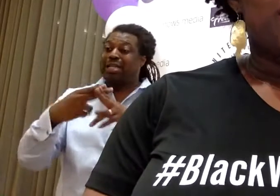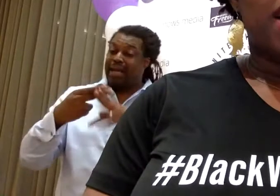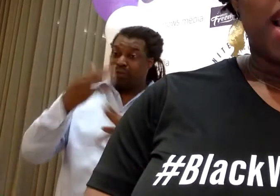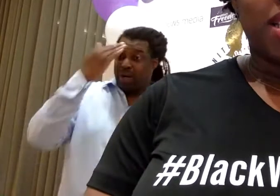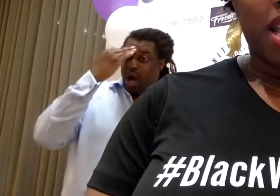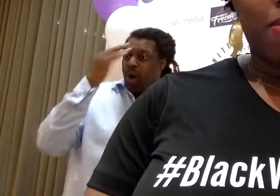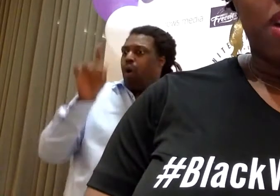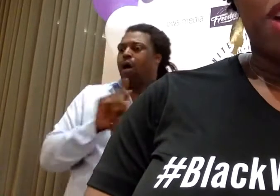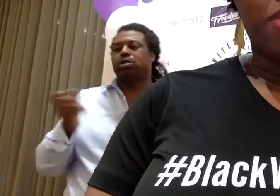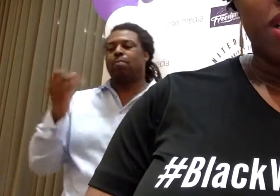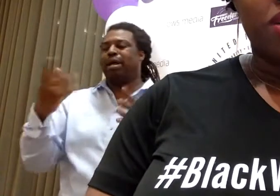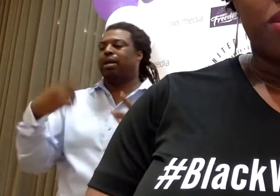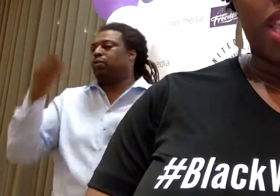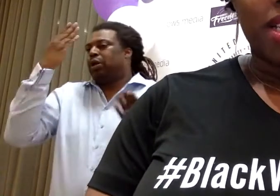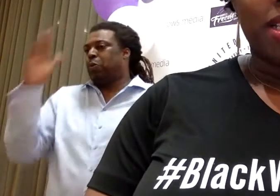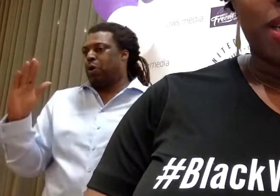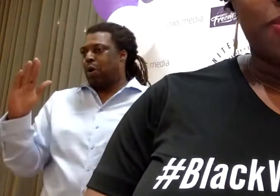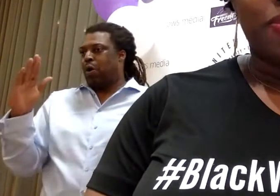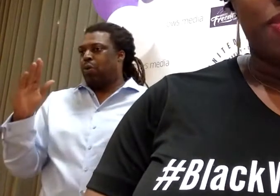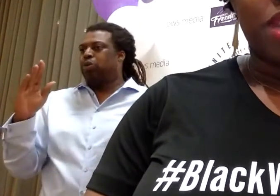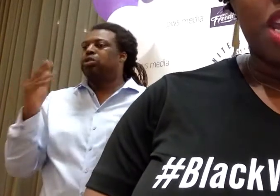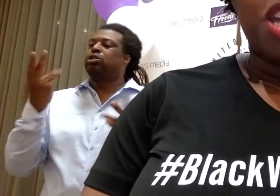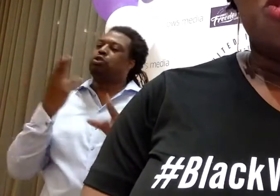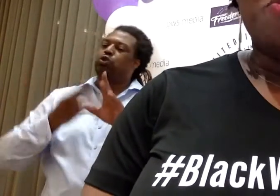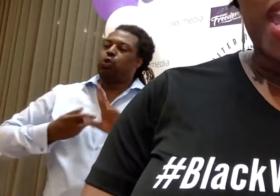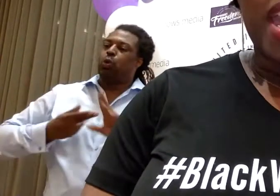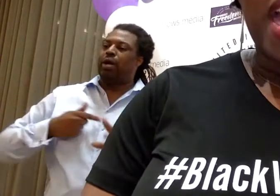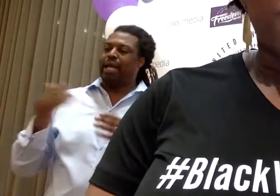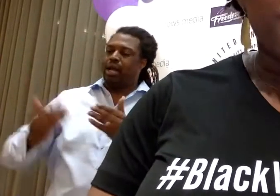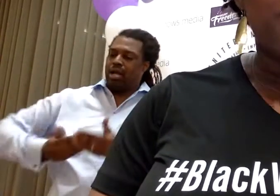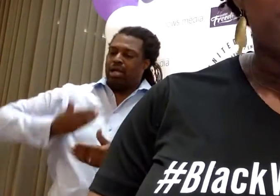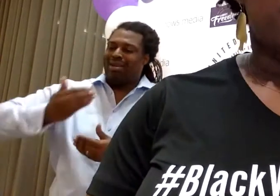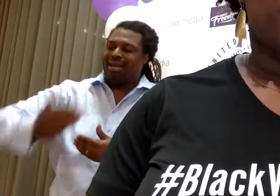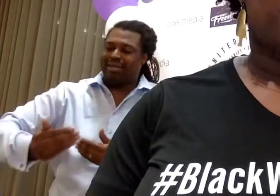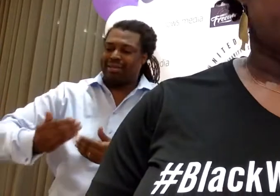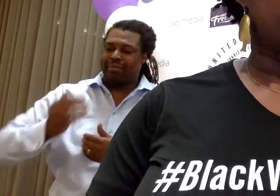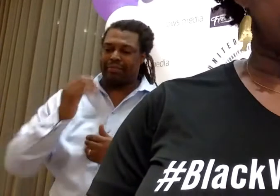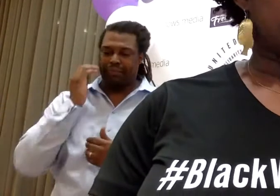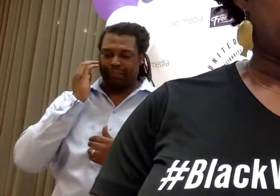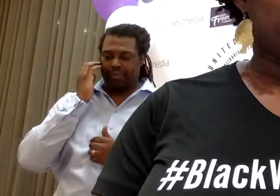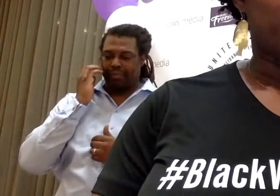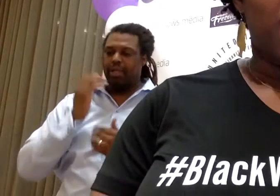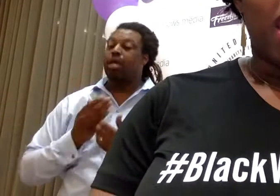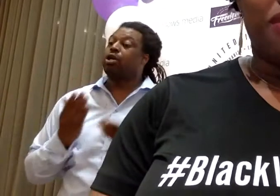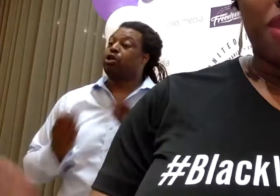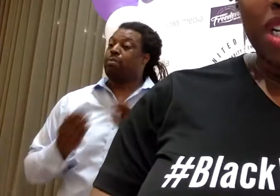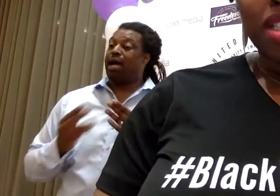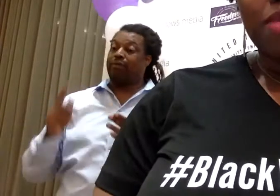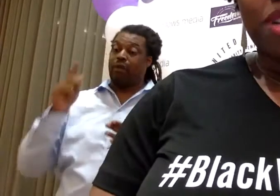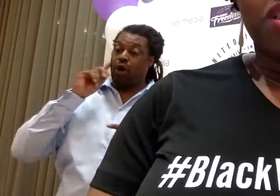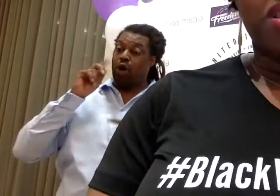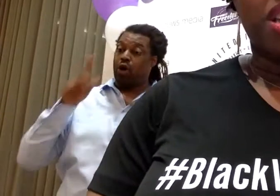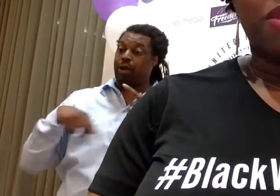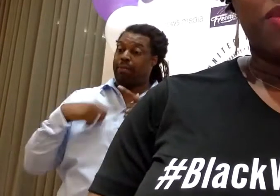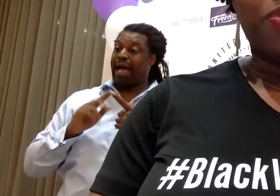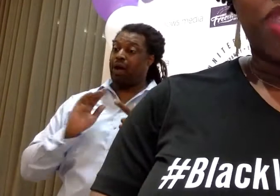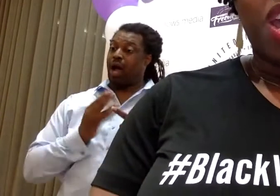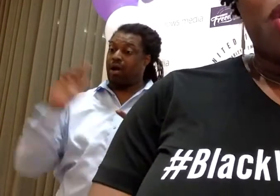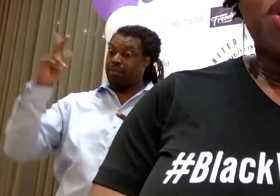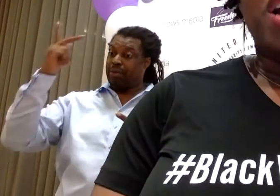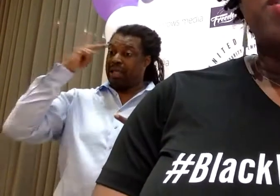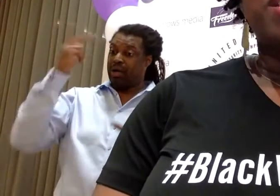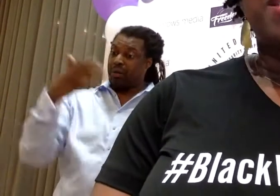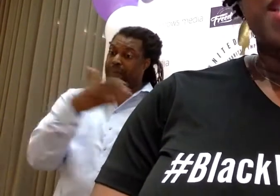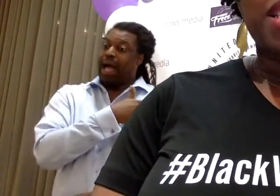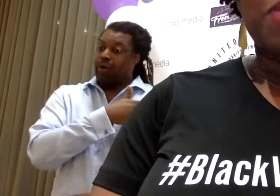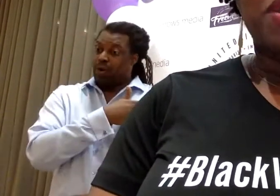join me in the next step of our political legacy. You may have heard of our political clout, and Feminista mentioned some of it.